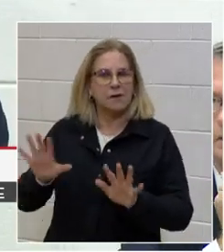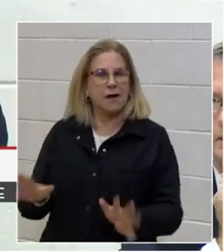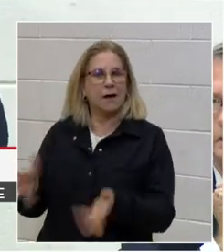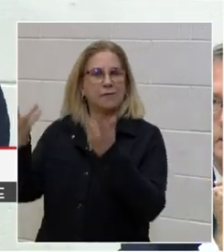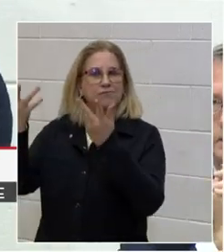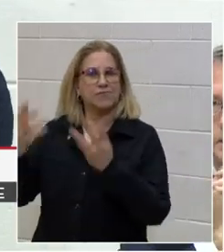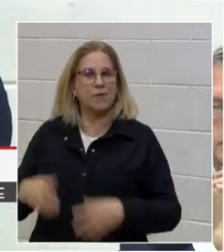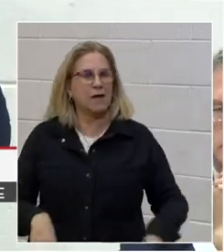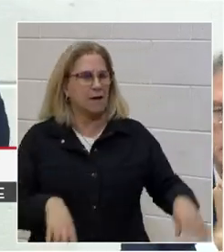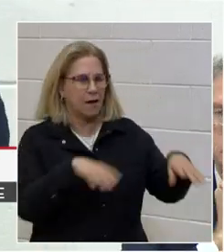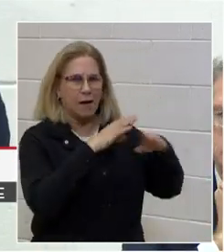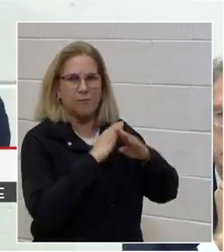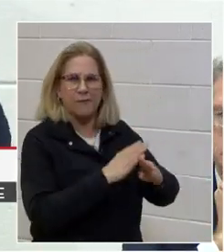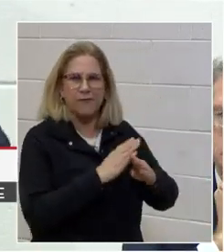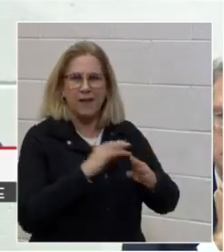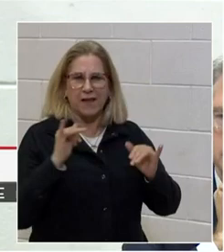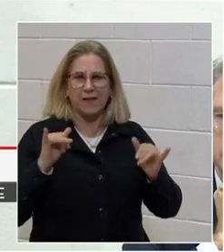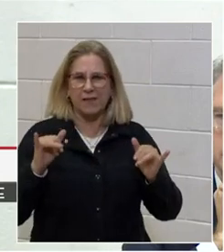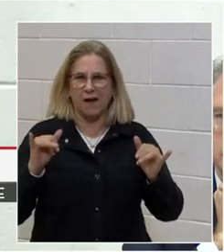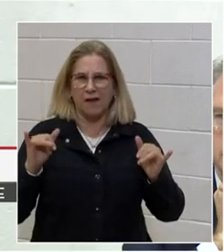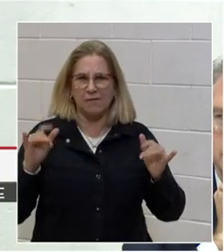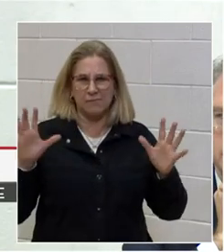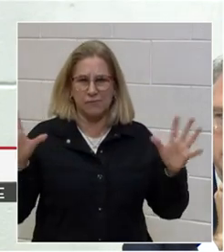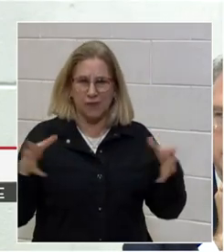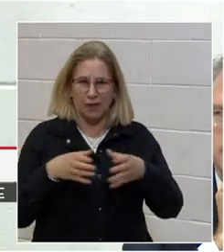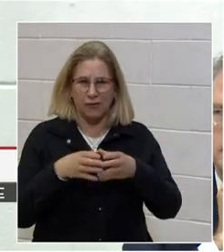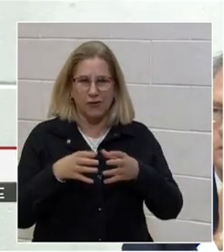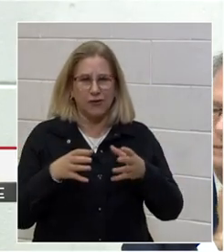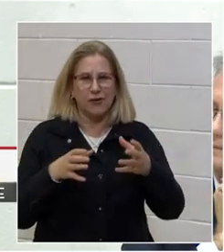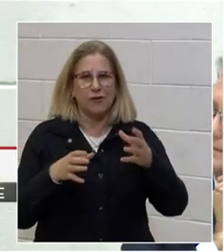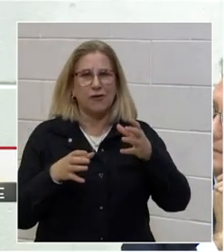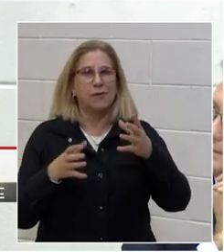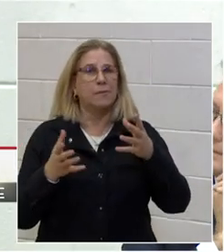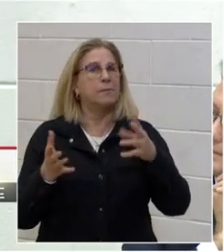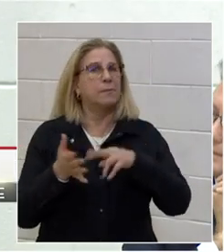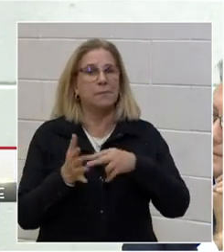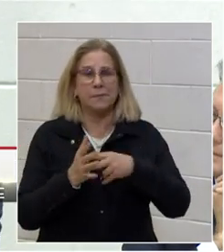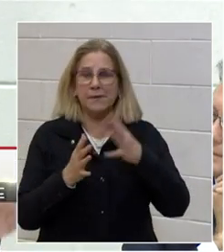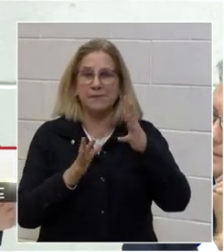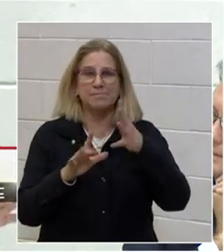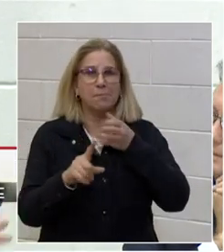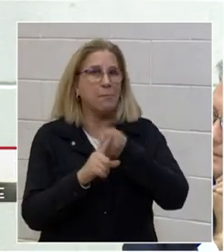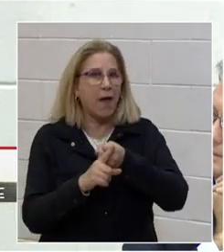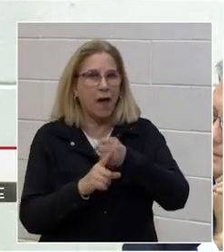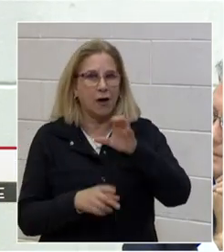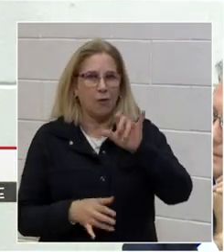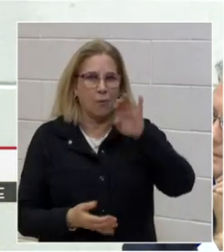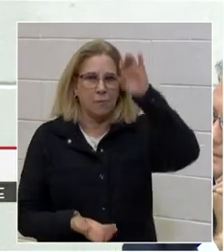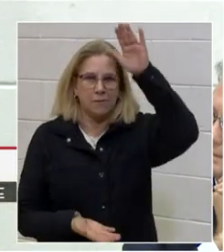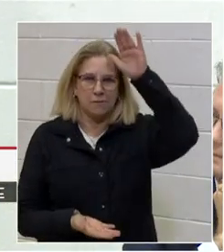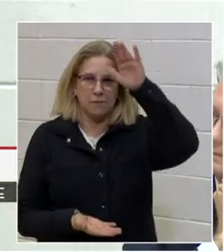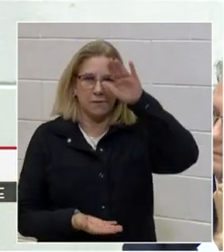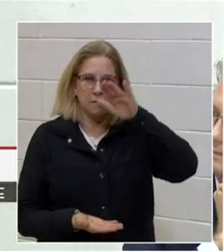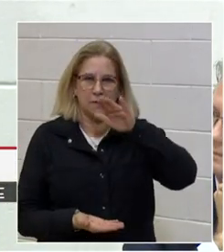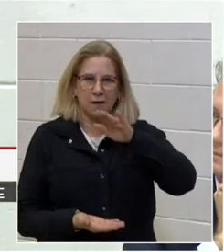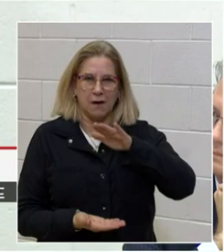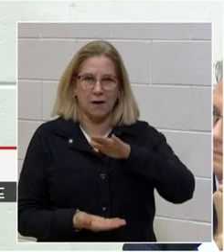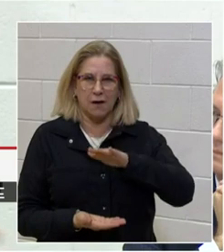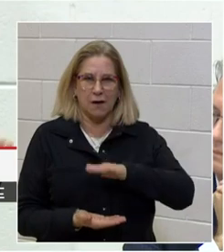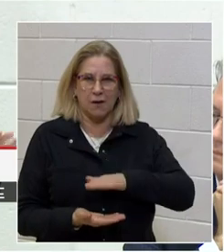these declines and the trend continue. So as of right now, we